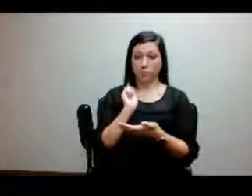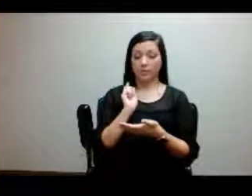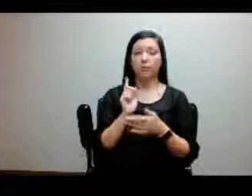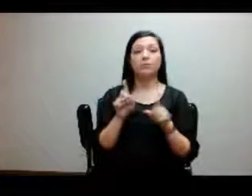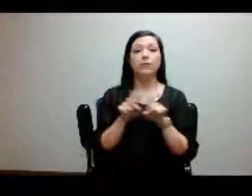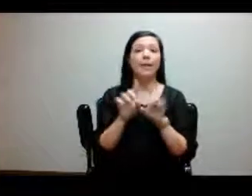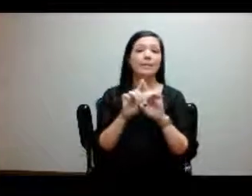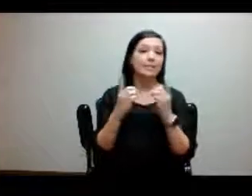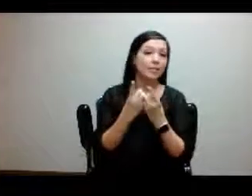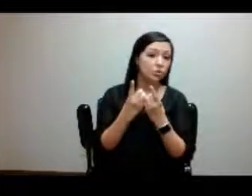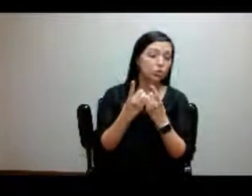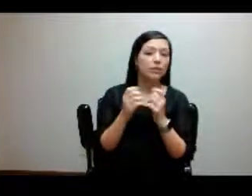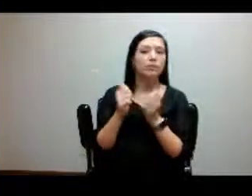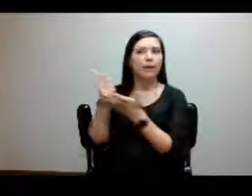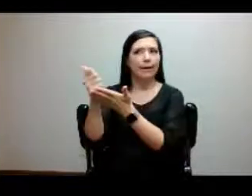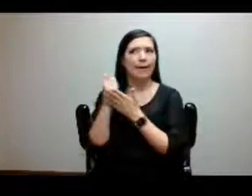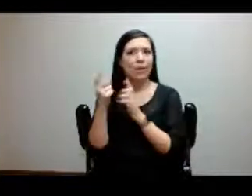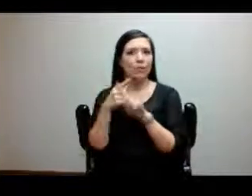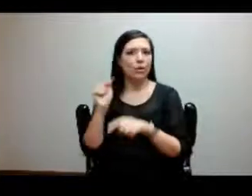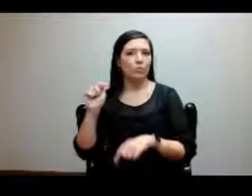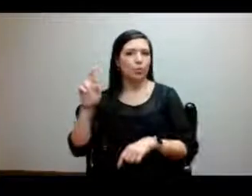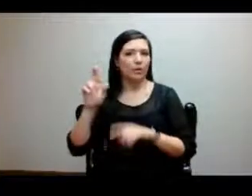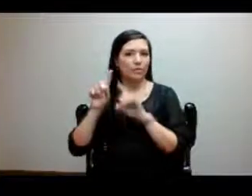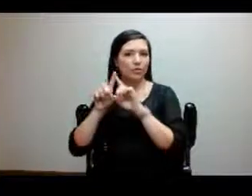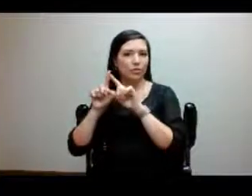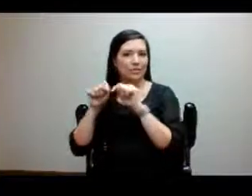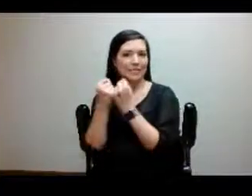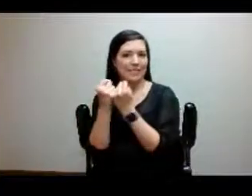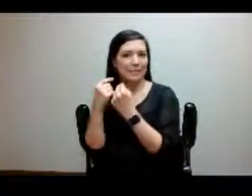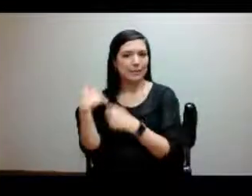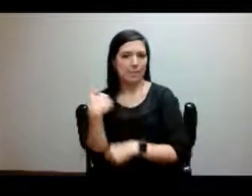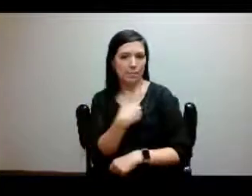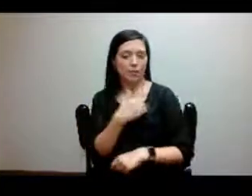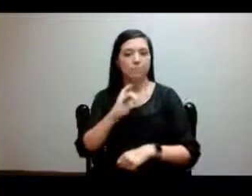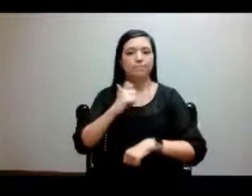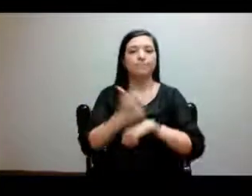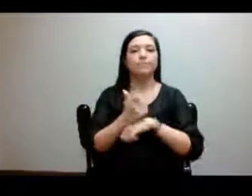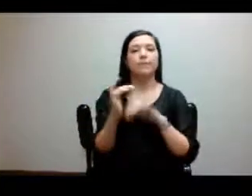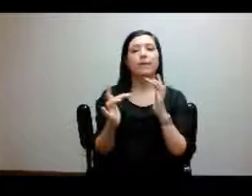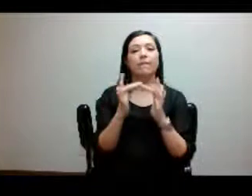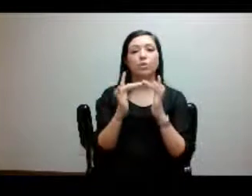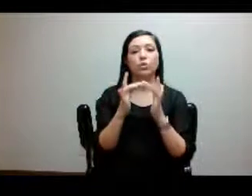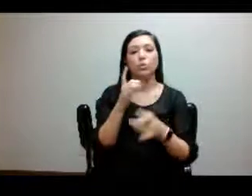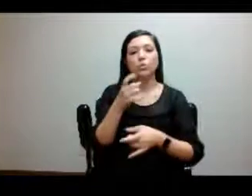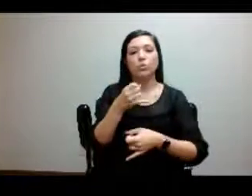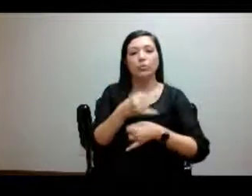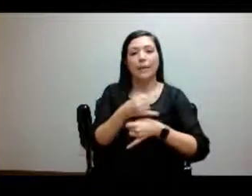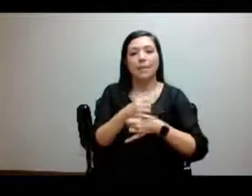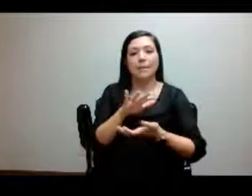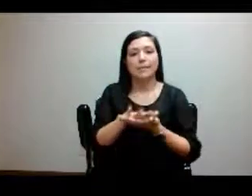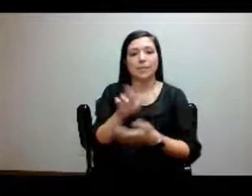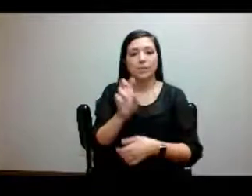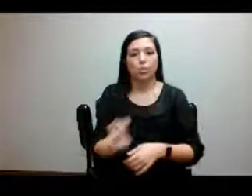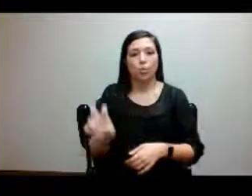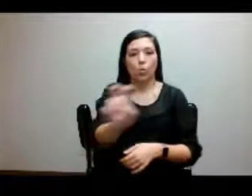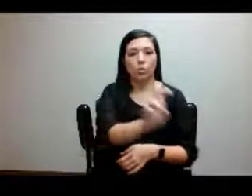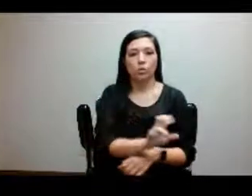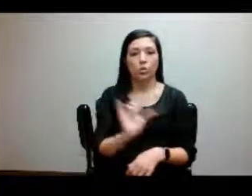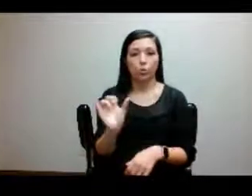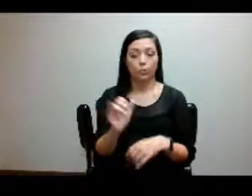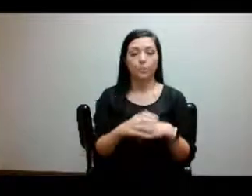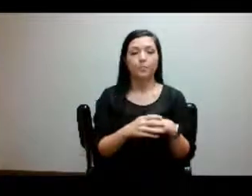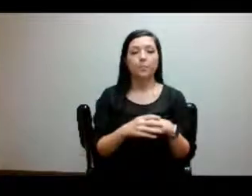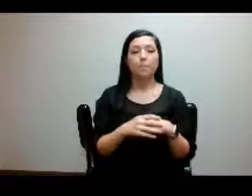but with a lot of help from the Trinity River team members, we have launched virtual campus tours as well. While our shift to virtual